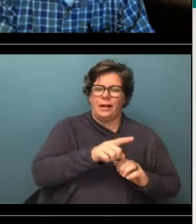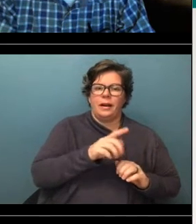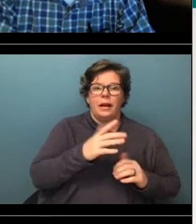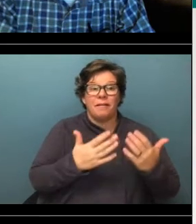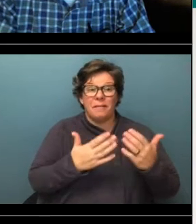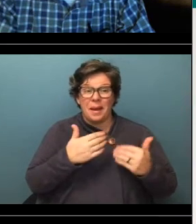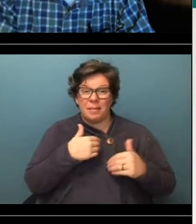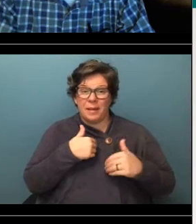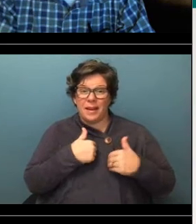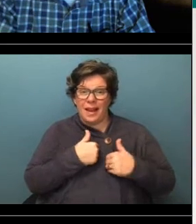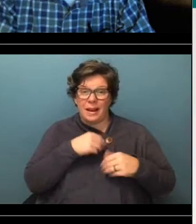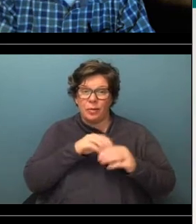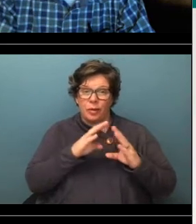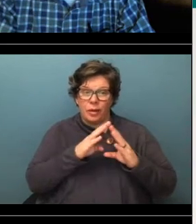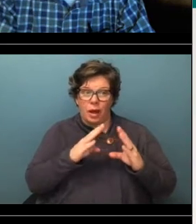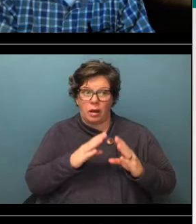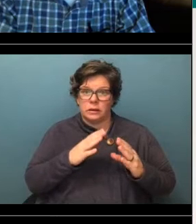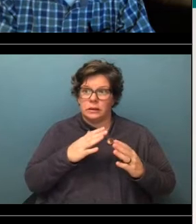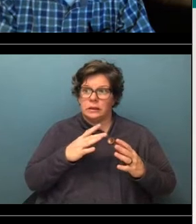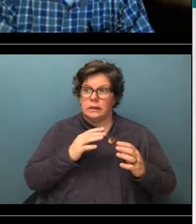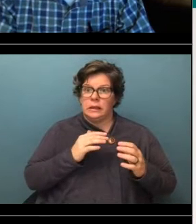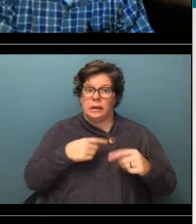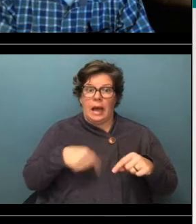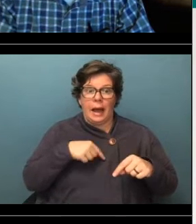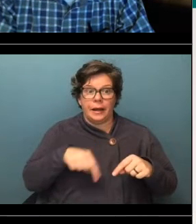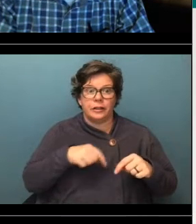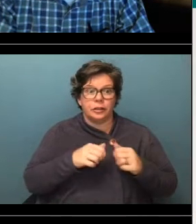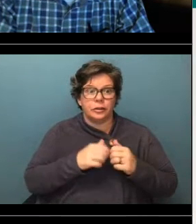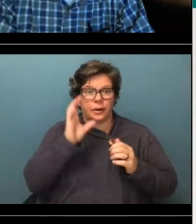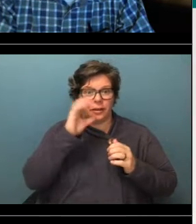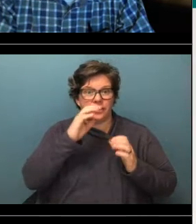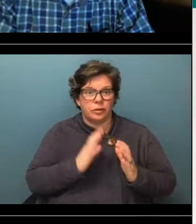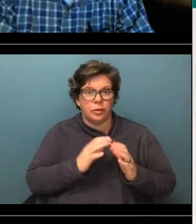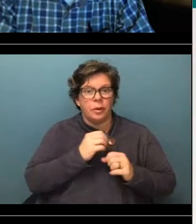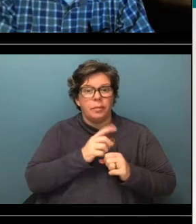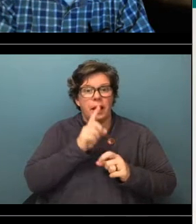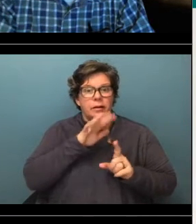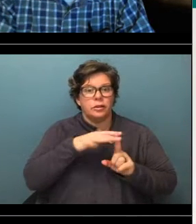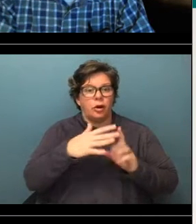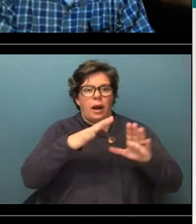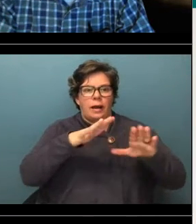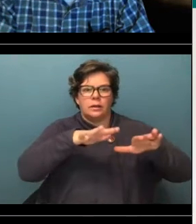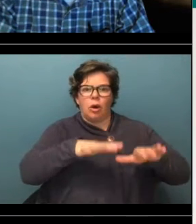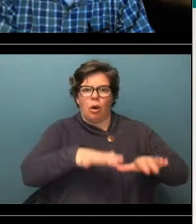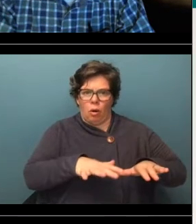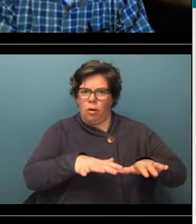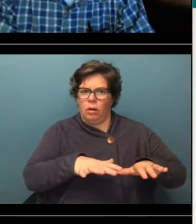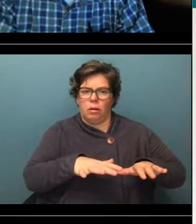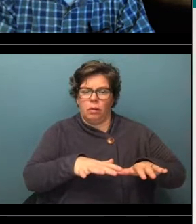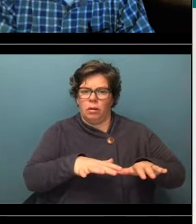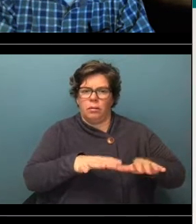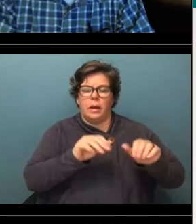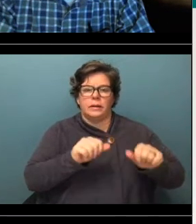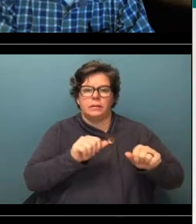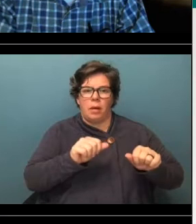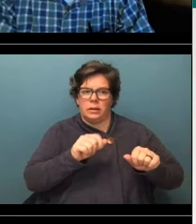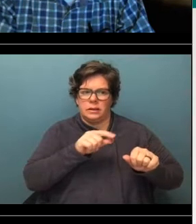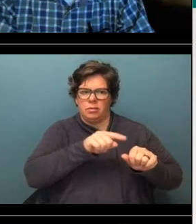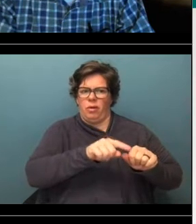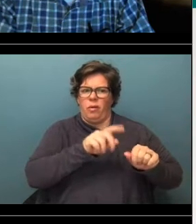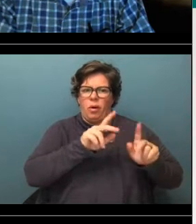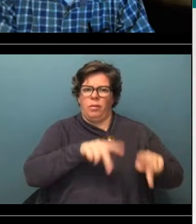agitated with strangers, we want to make sure that the scene can be as calm for the client as possible. So that